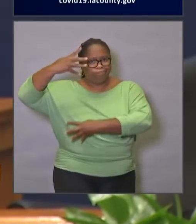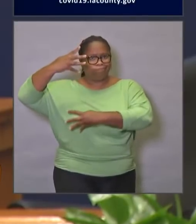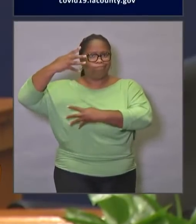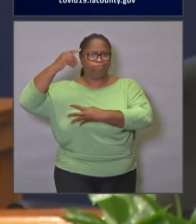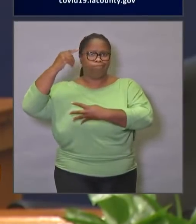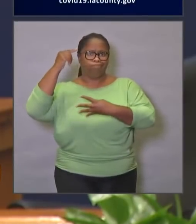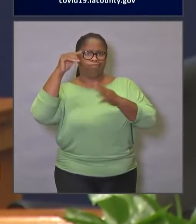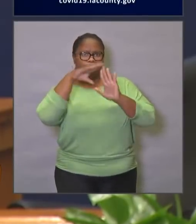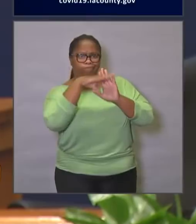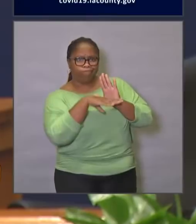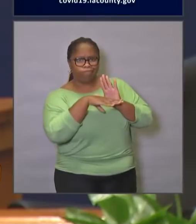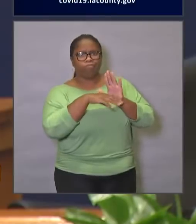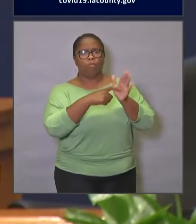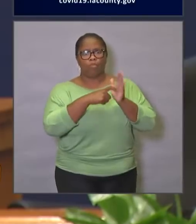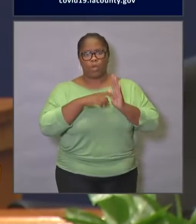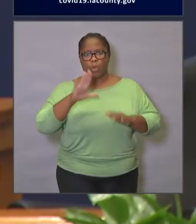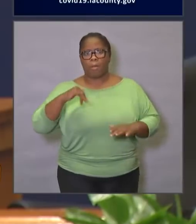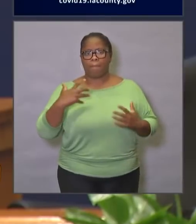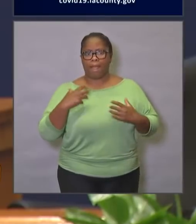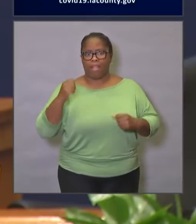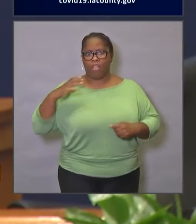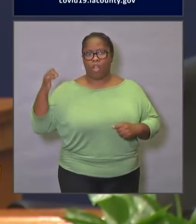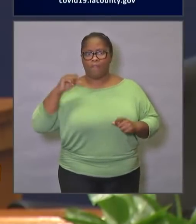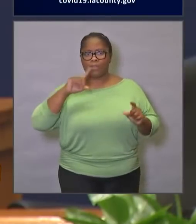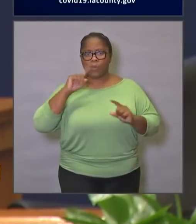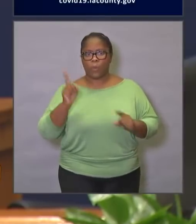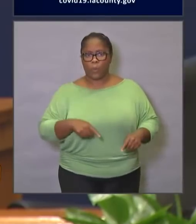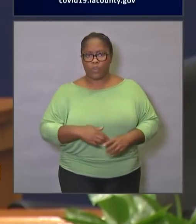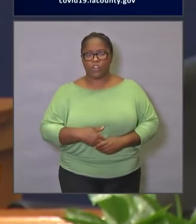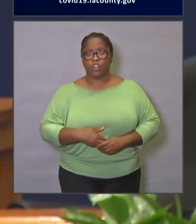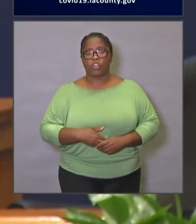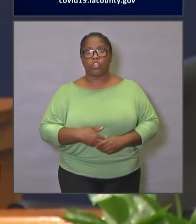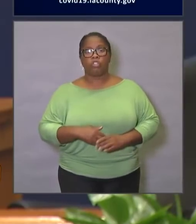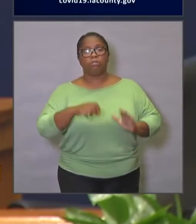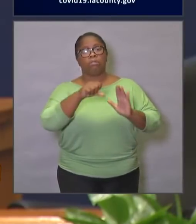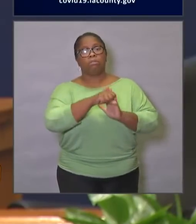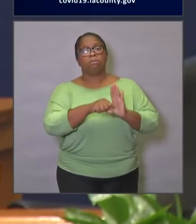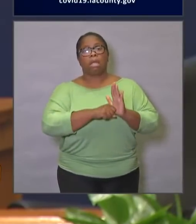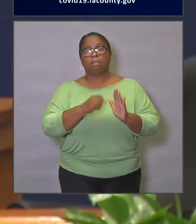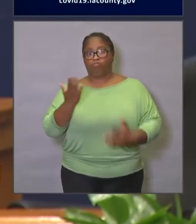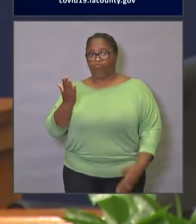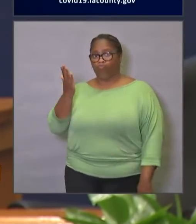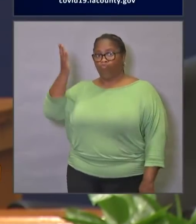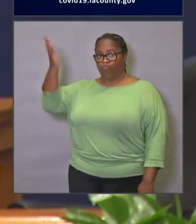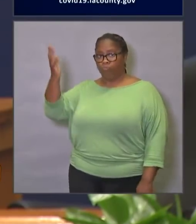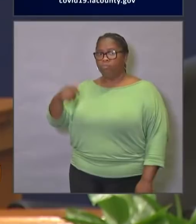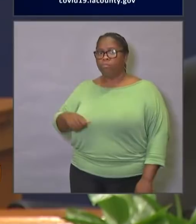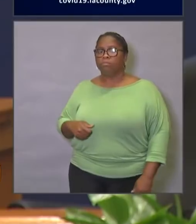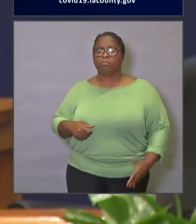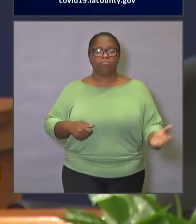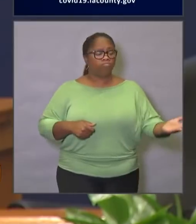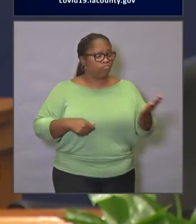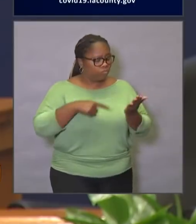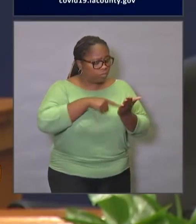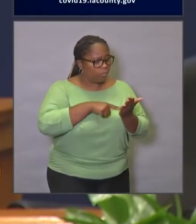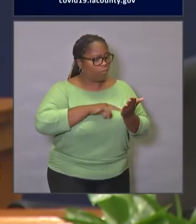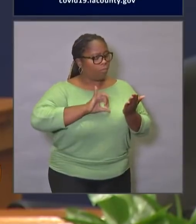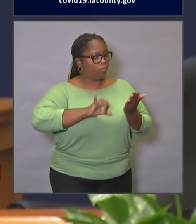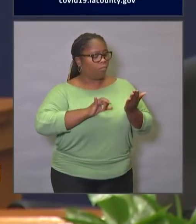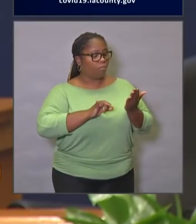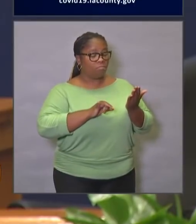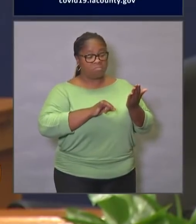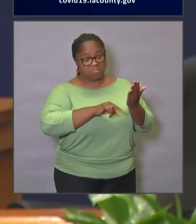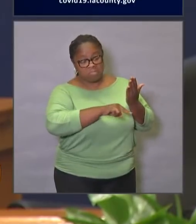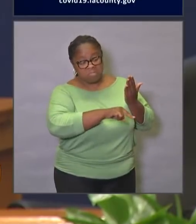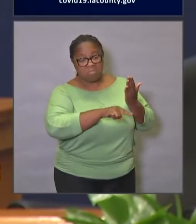health officer order. The decision to grant a waiver will be based on ensuring that schools are able to open in